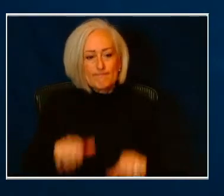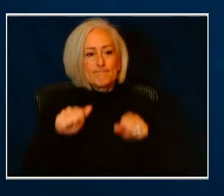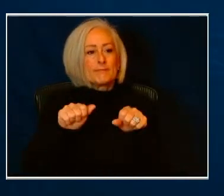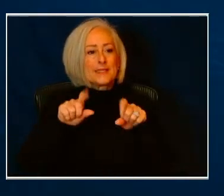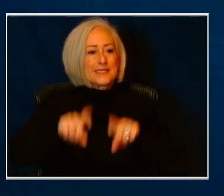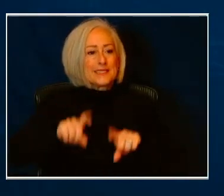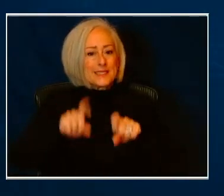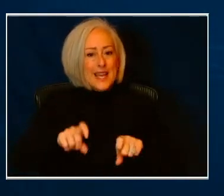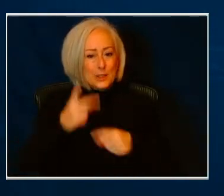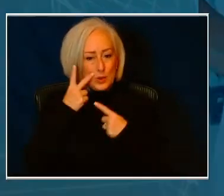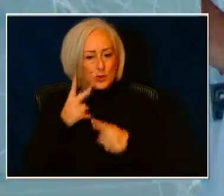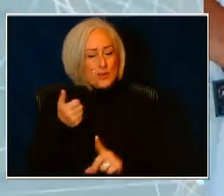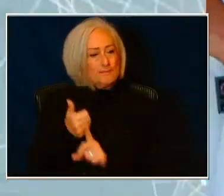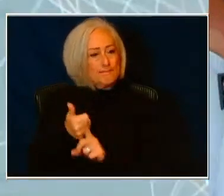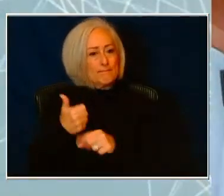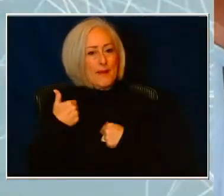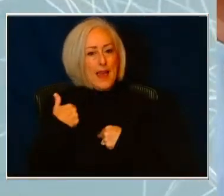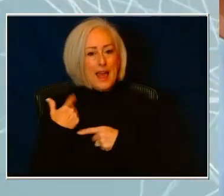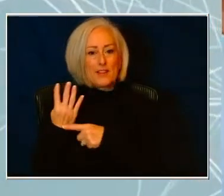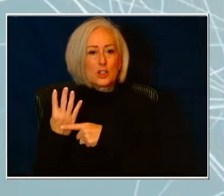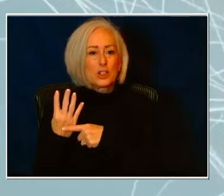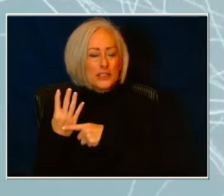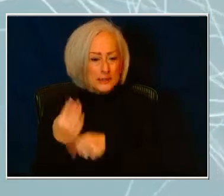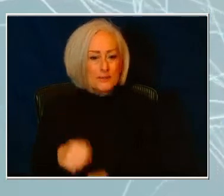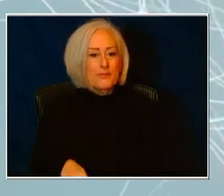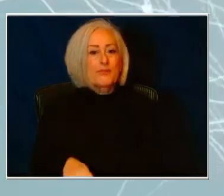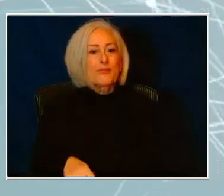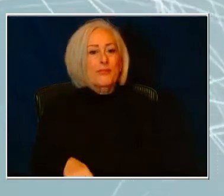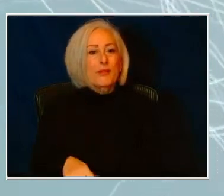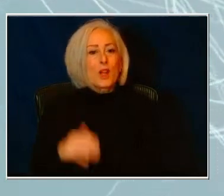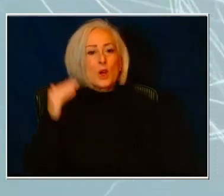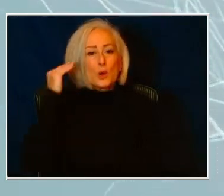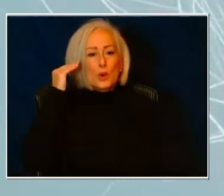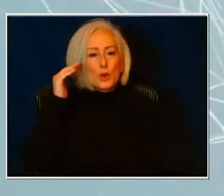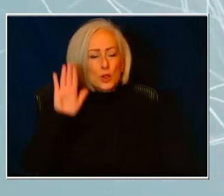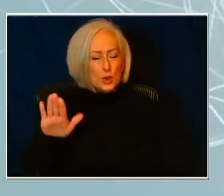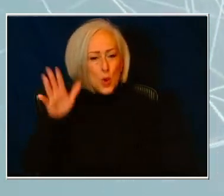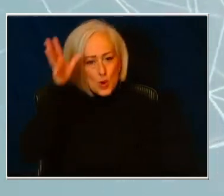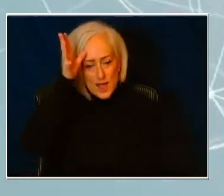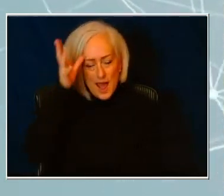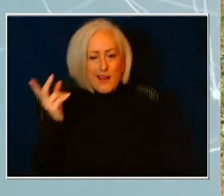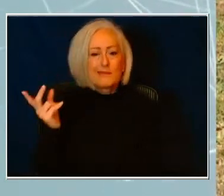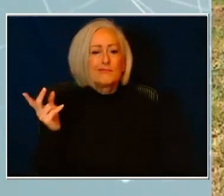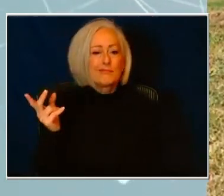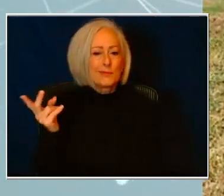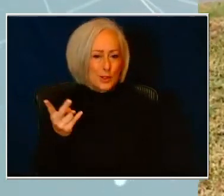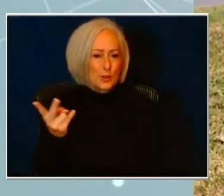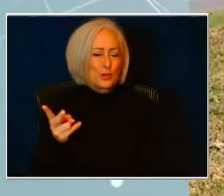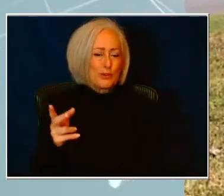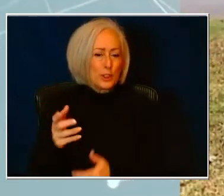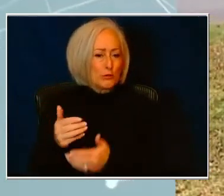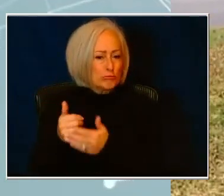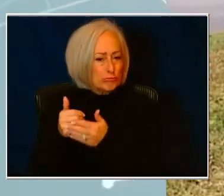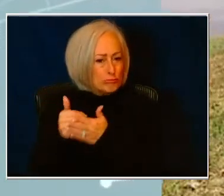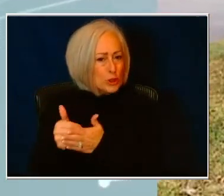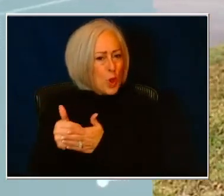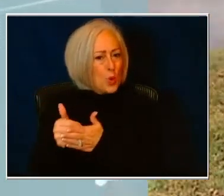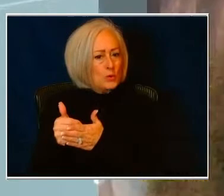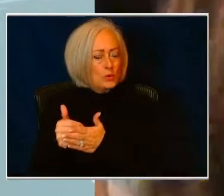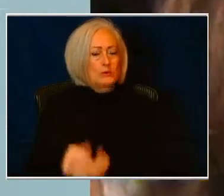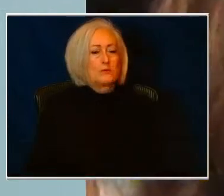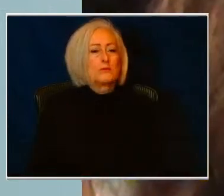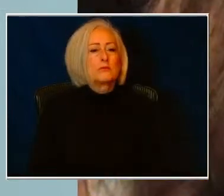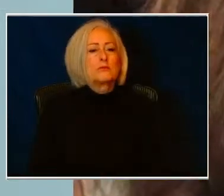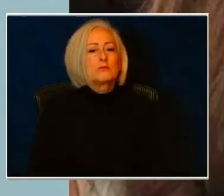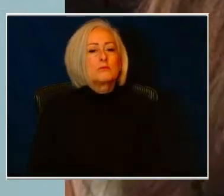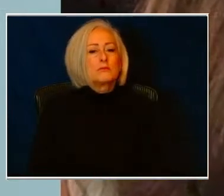until it happened. Your dad, Jim, I know you two are really, really close, yeah. And you've taken after him in